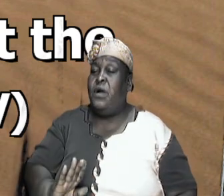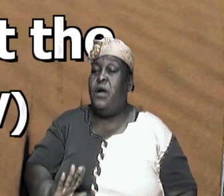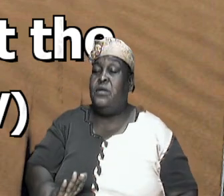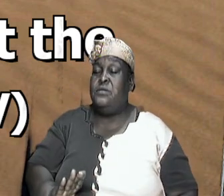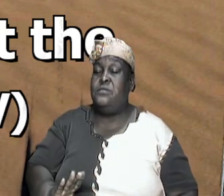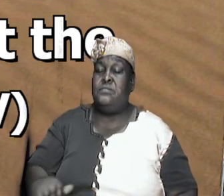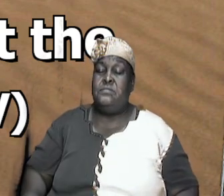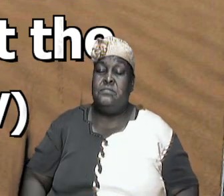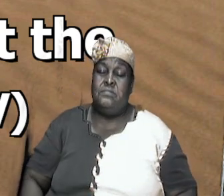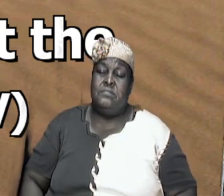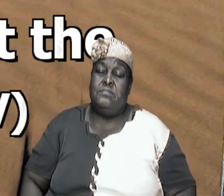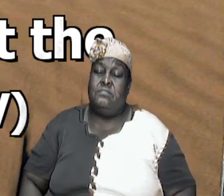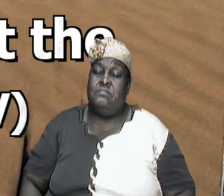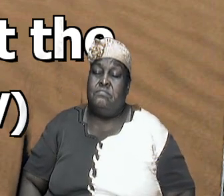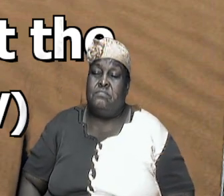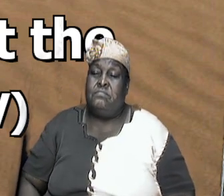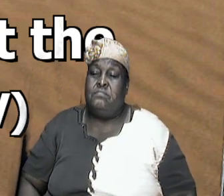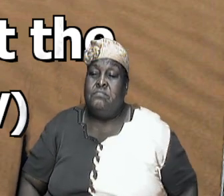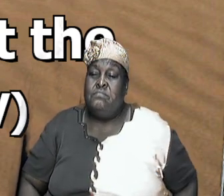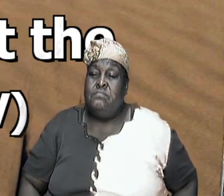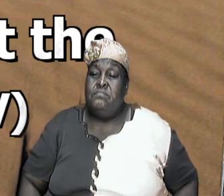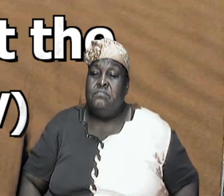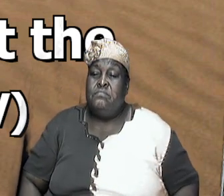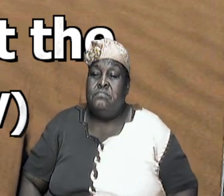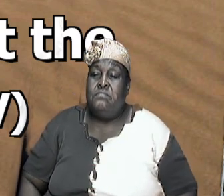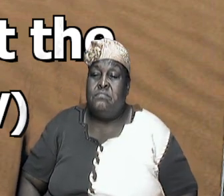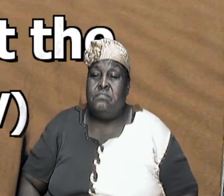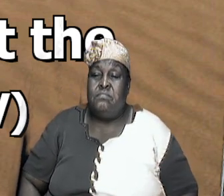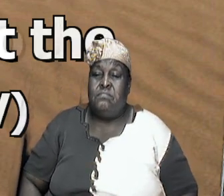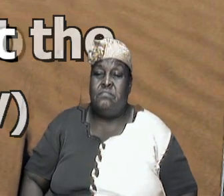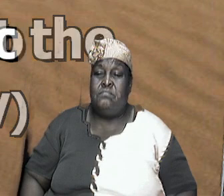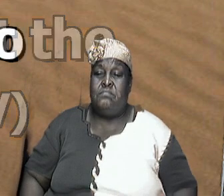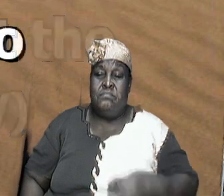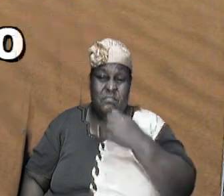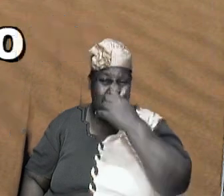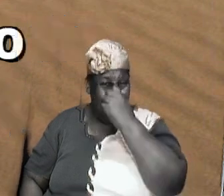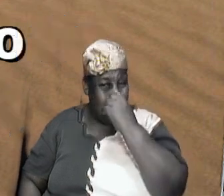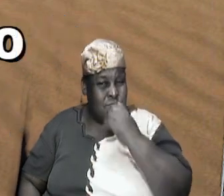but the Spirit of God. Right?